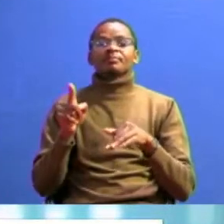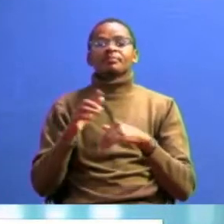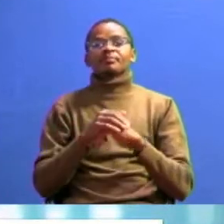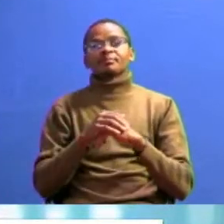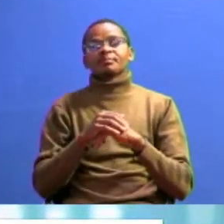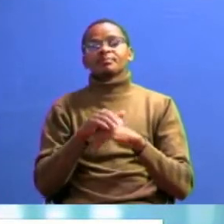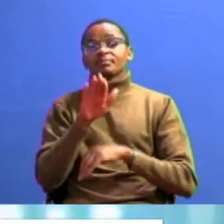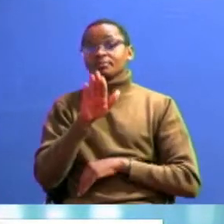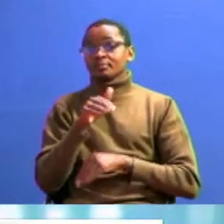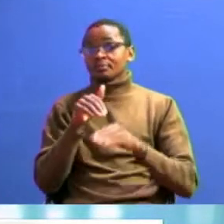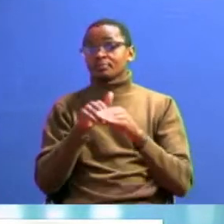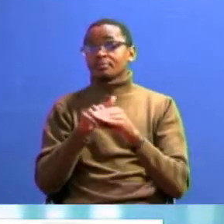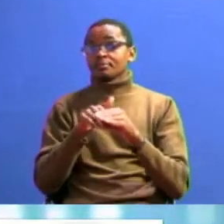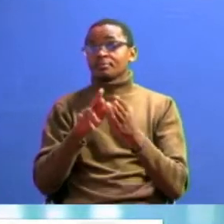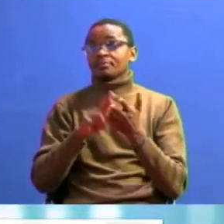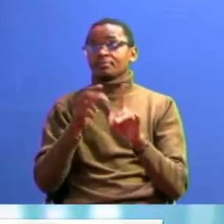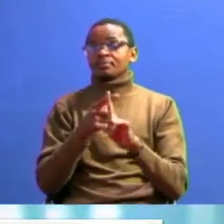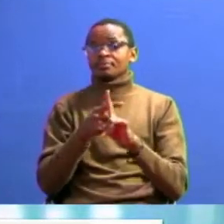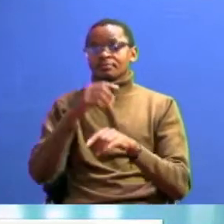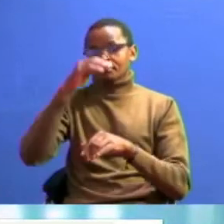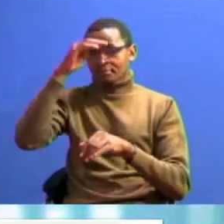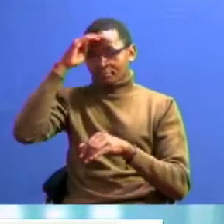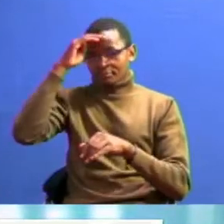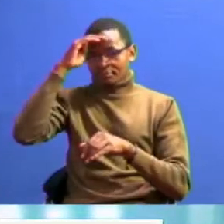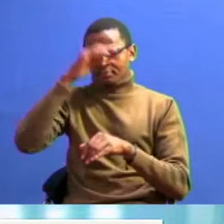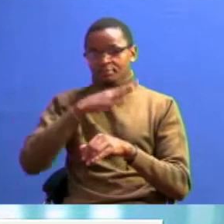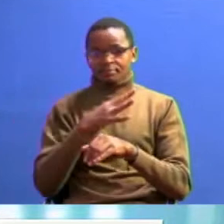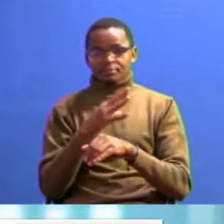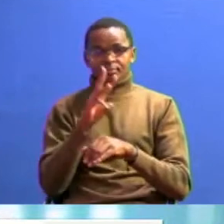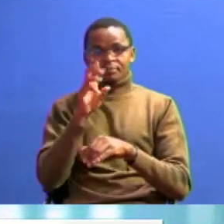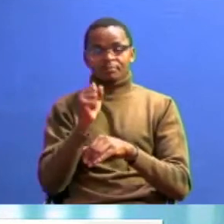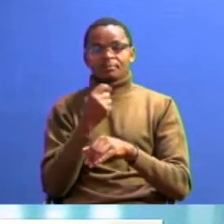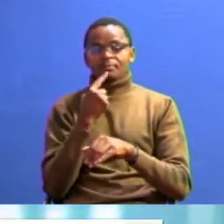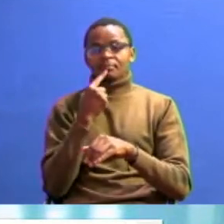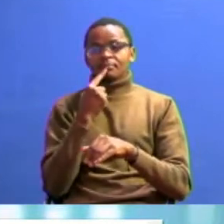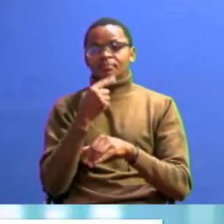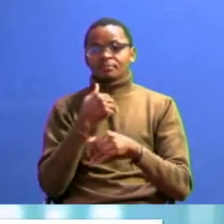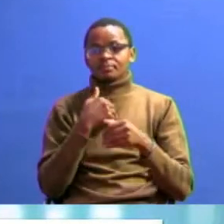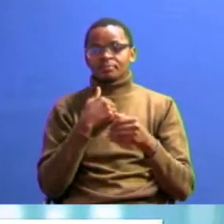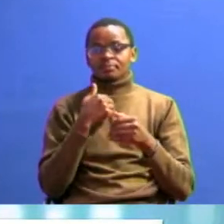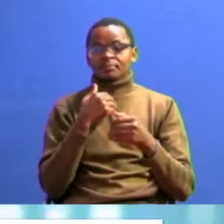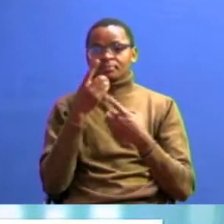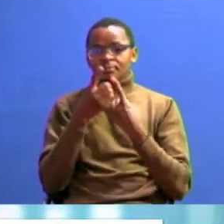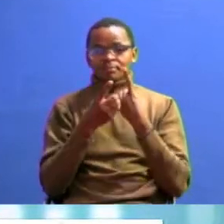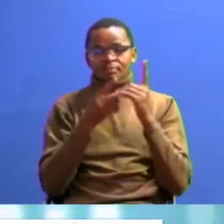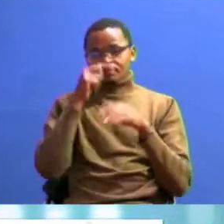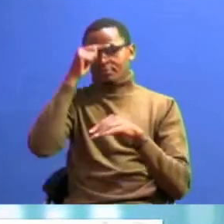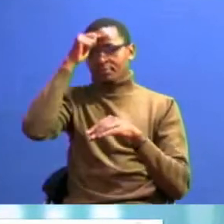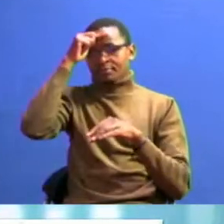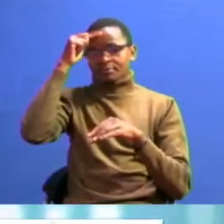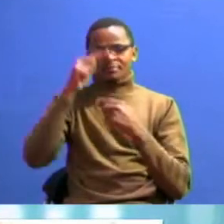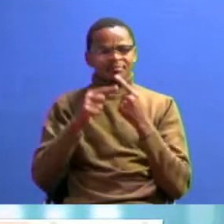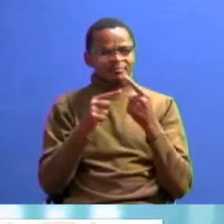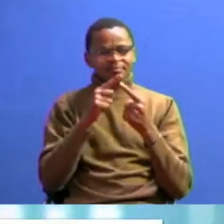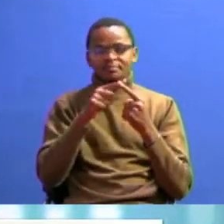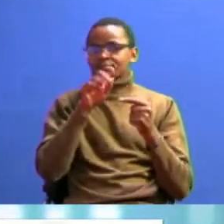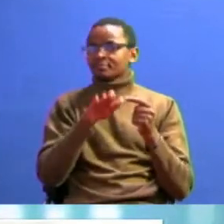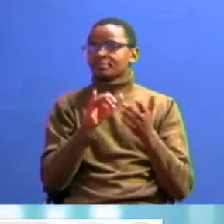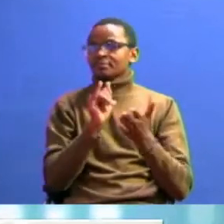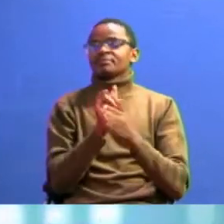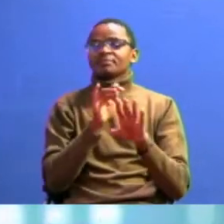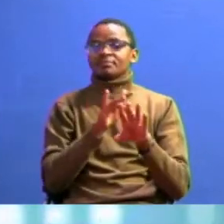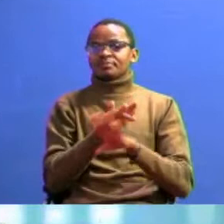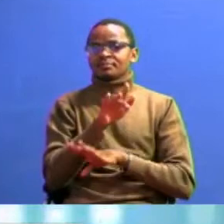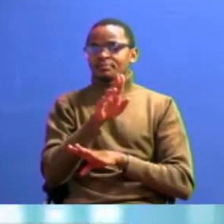a woman in recovery from alcoholism. And I was telling her we need to have more conversations, because when it is women that are affected